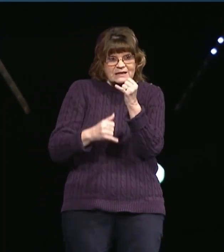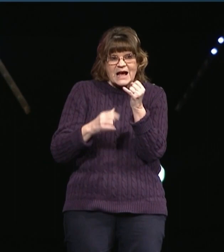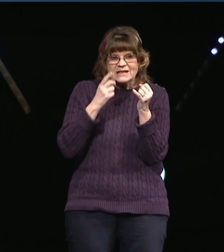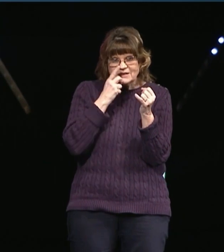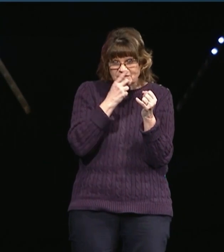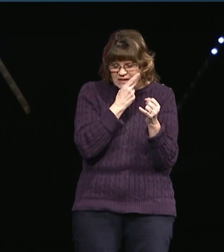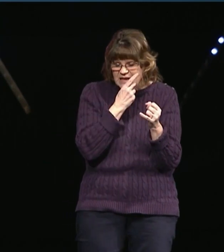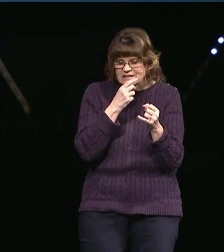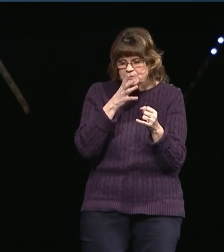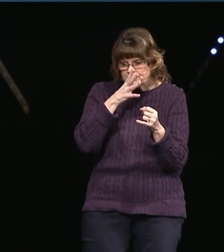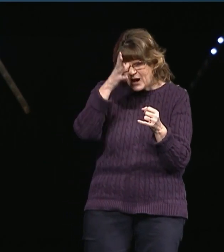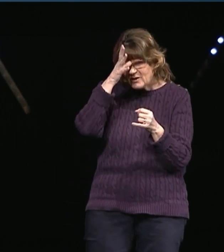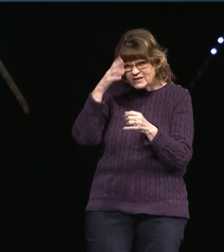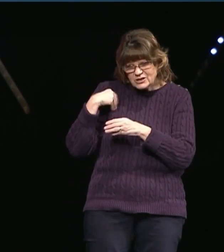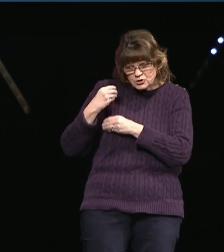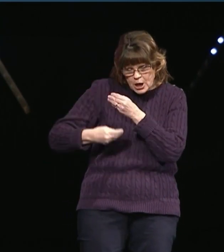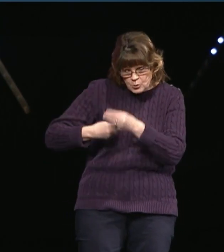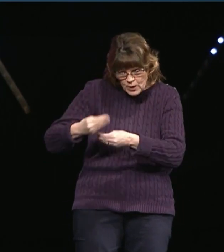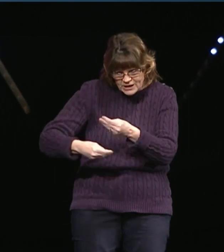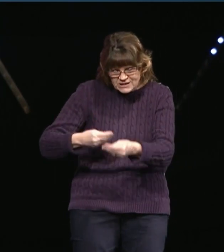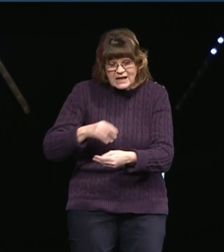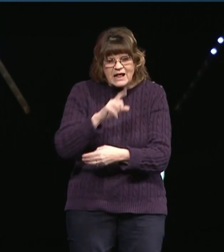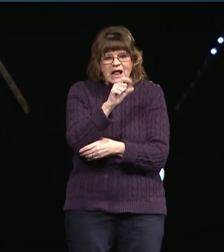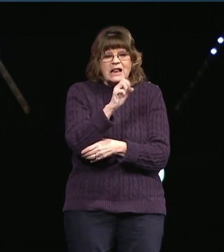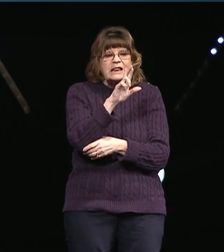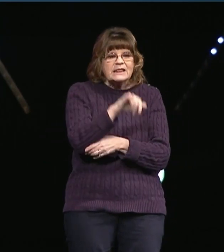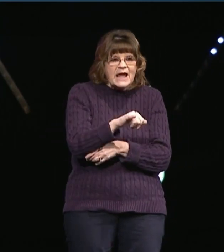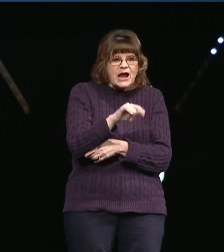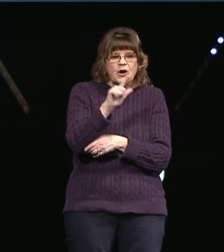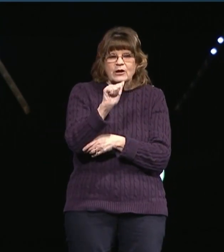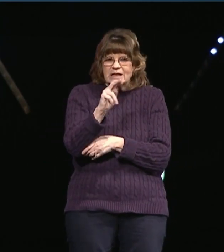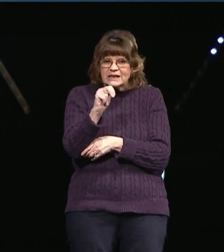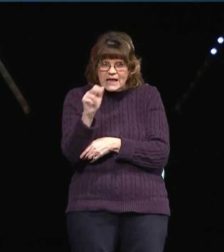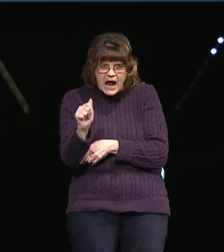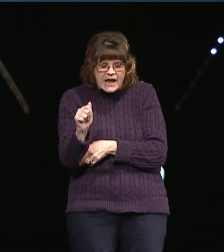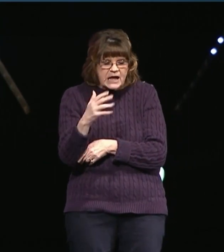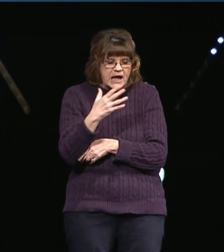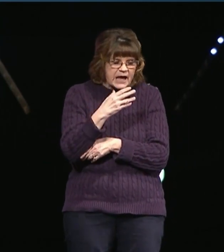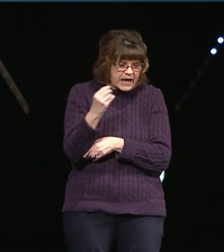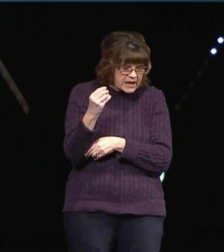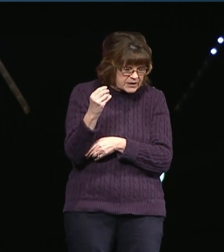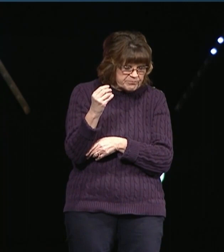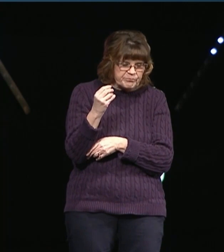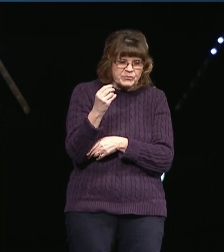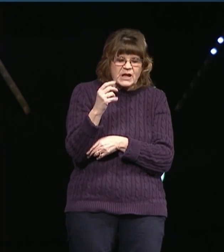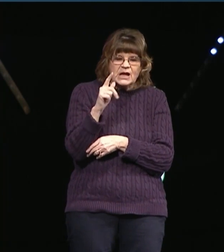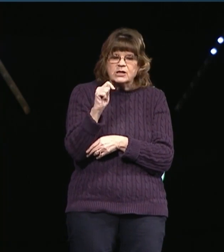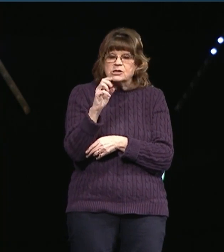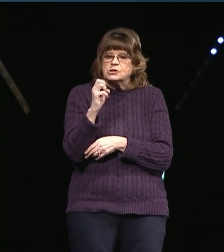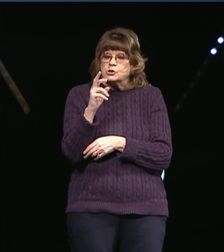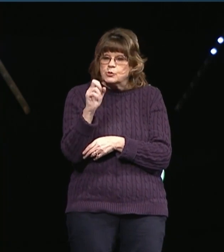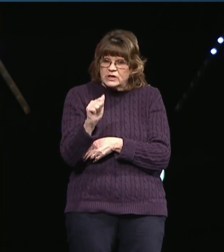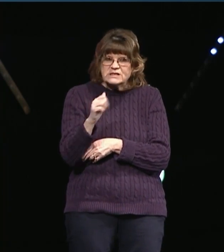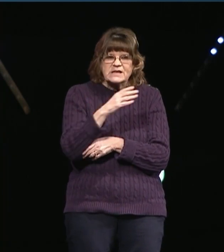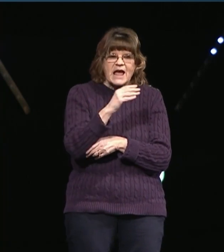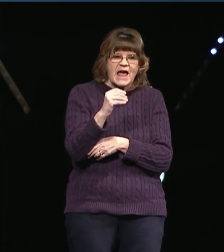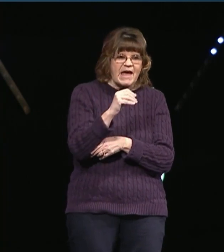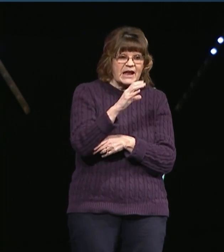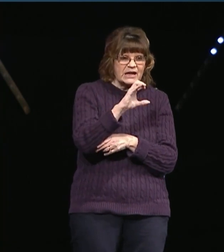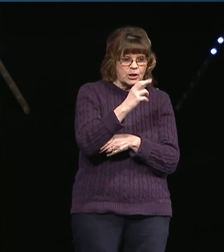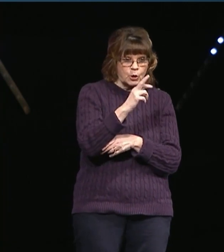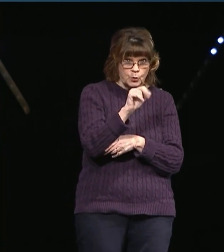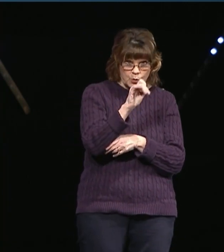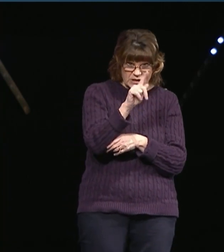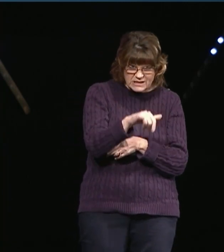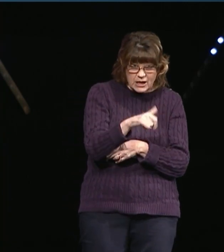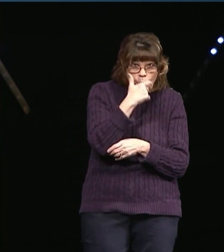parents' generation. And then, of course, Larry and Lana and Teresa and Gary and Chrissy, all